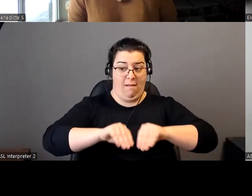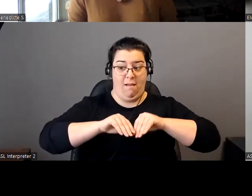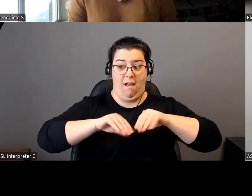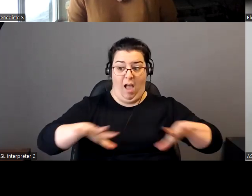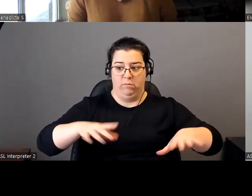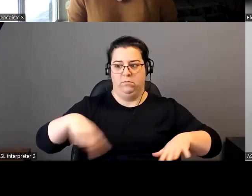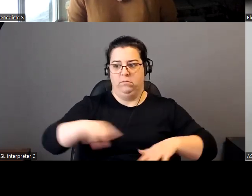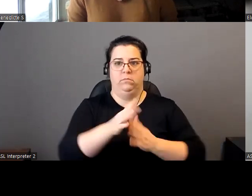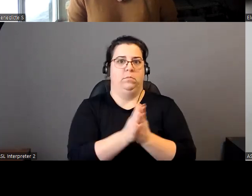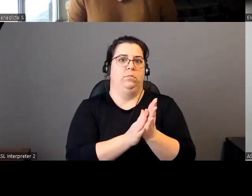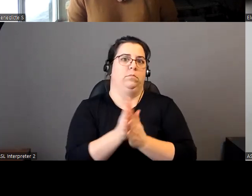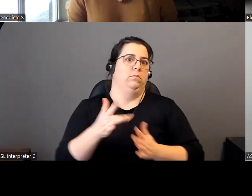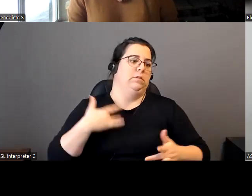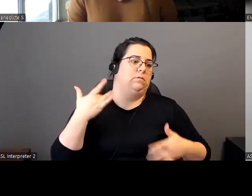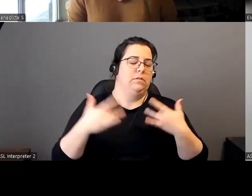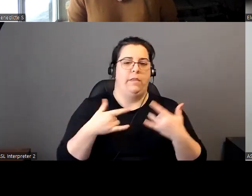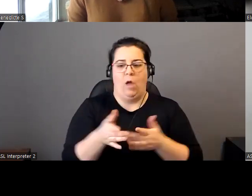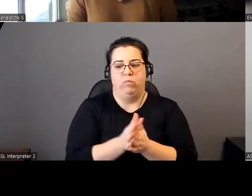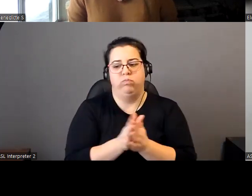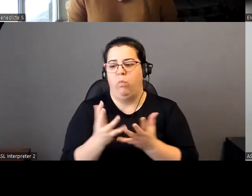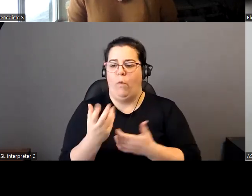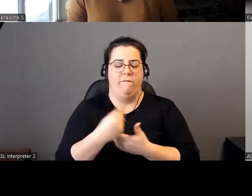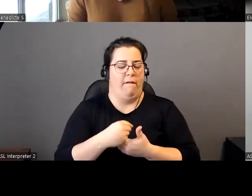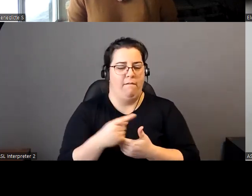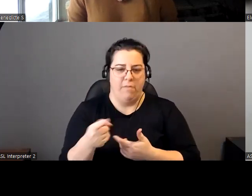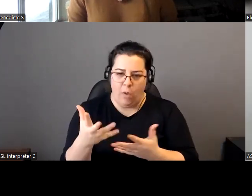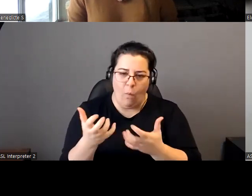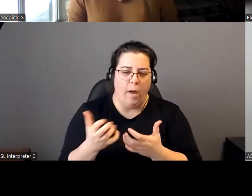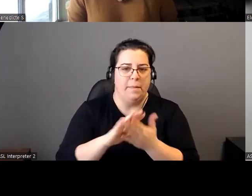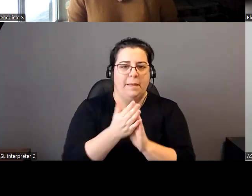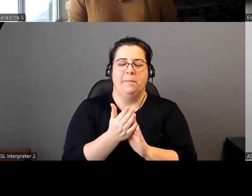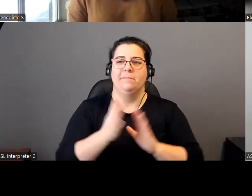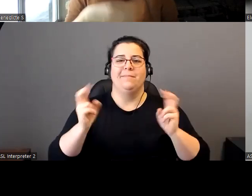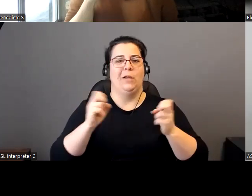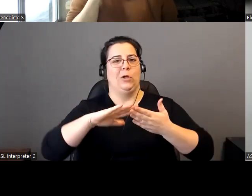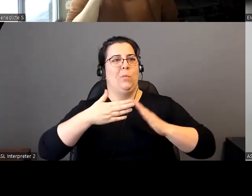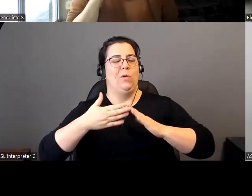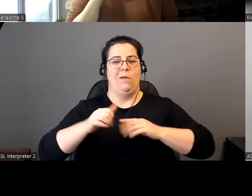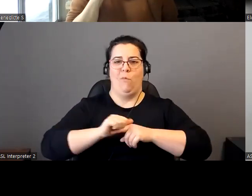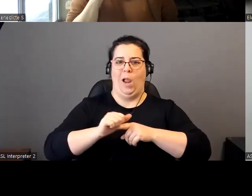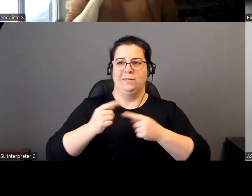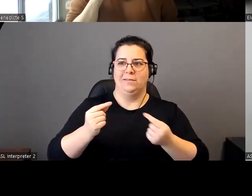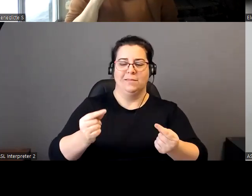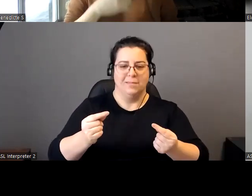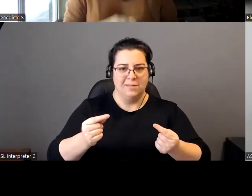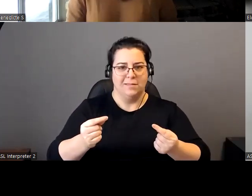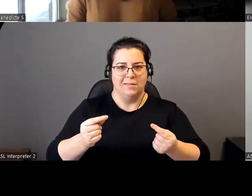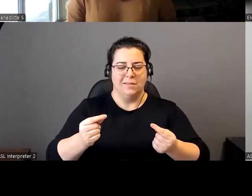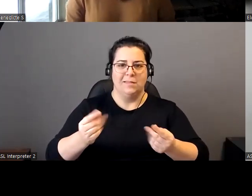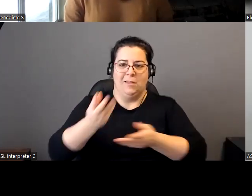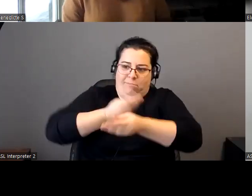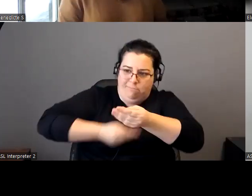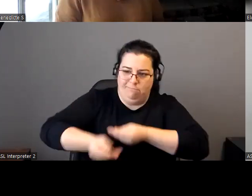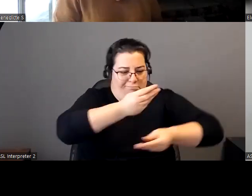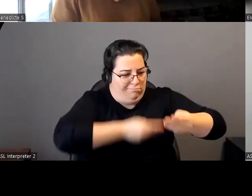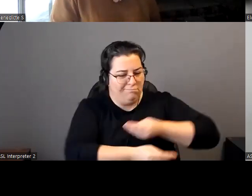it, and they want to be part of this. They want this to become a community of practice, and where we can kind of share ideas and help each other. And